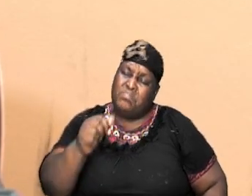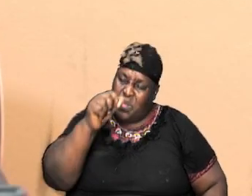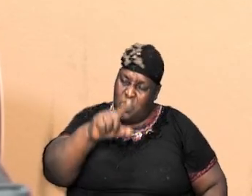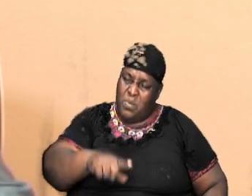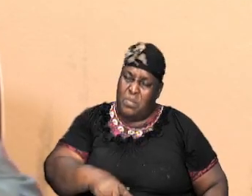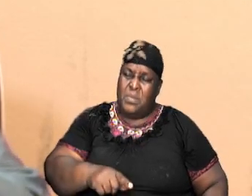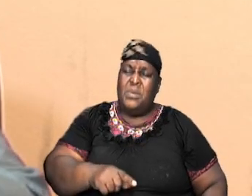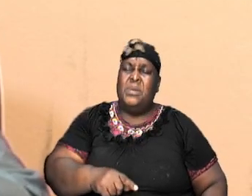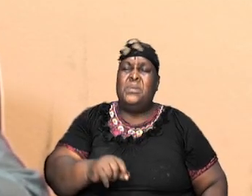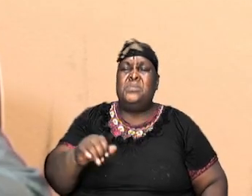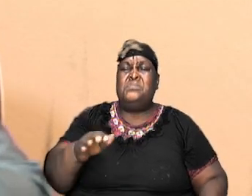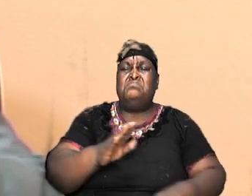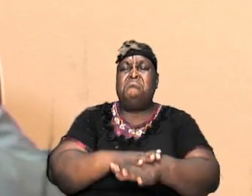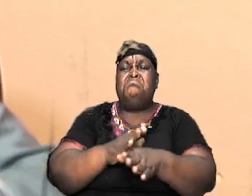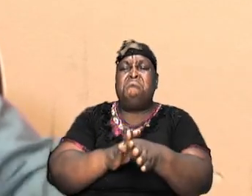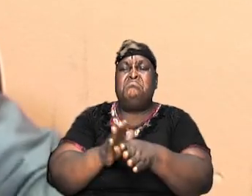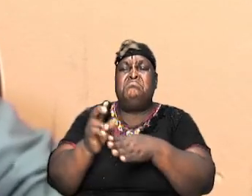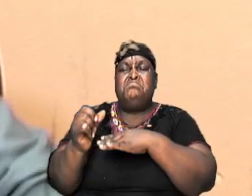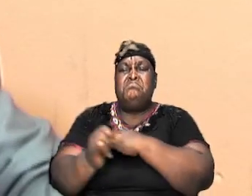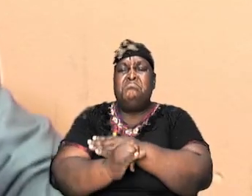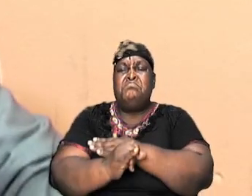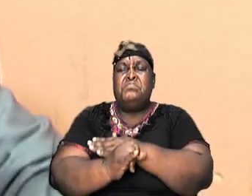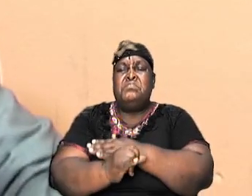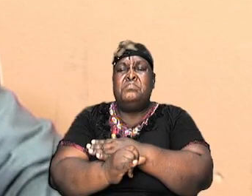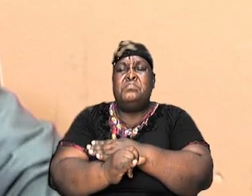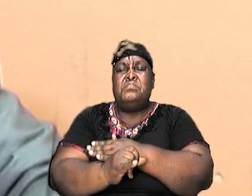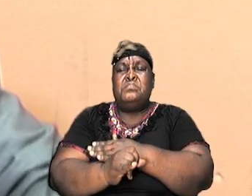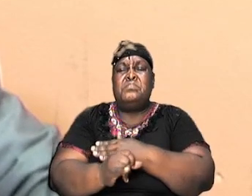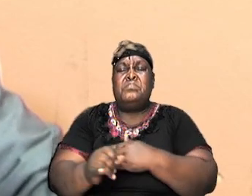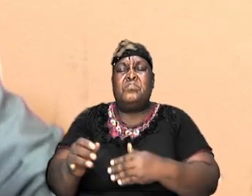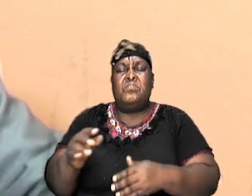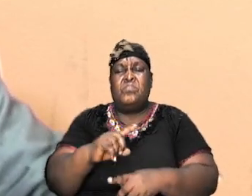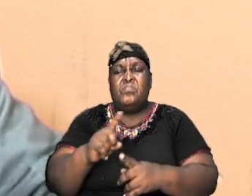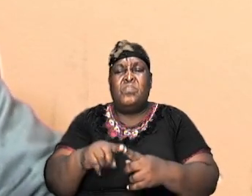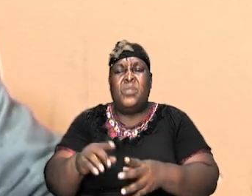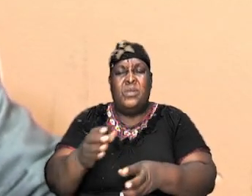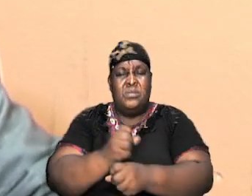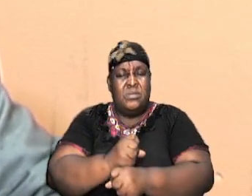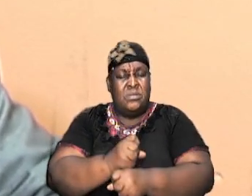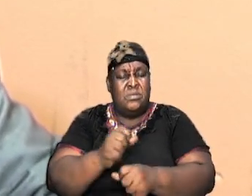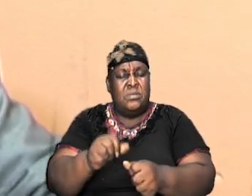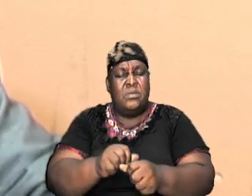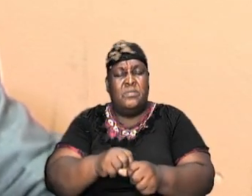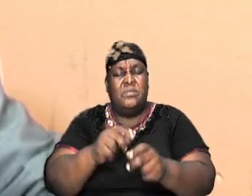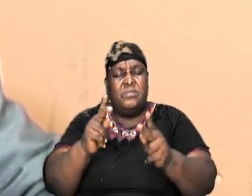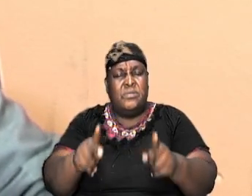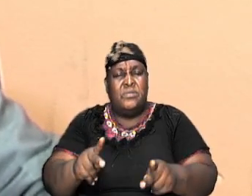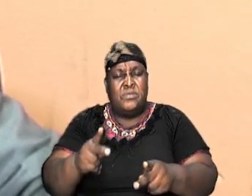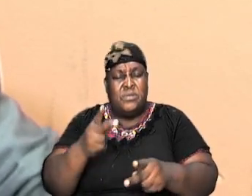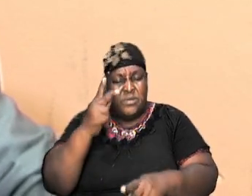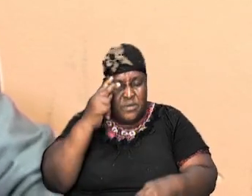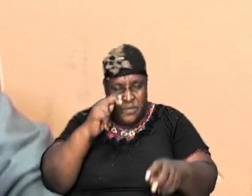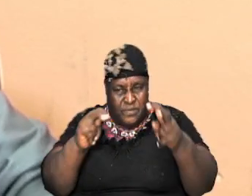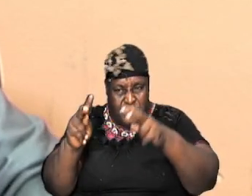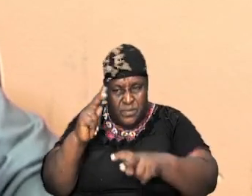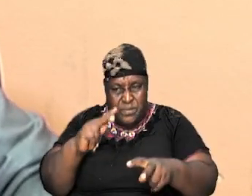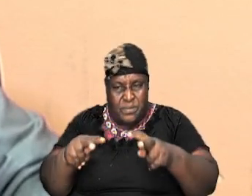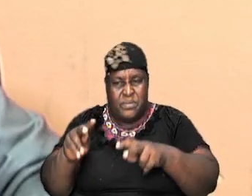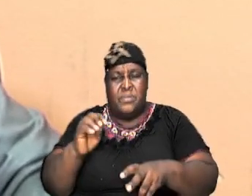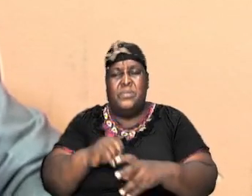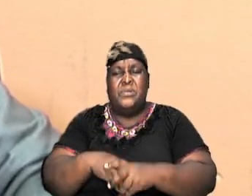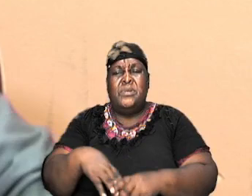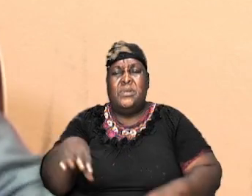and it is when we take every person's view into